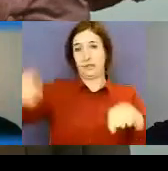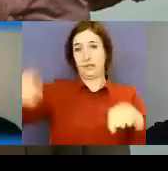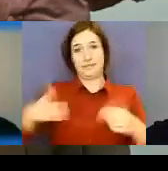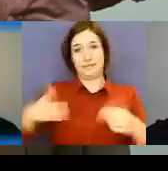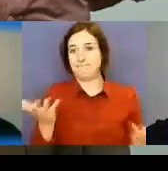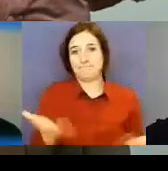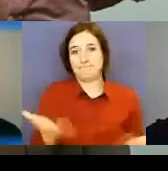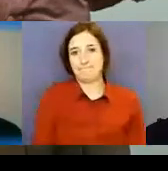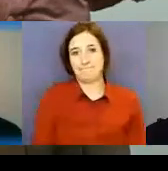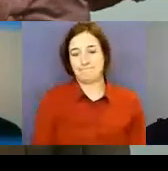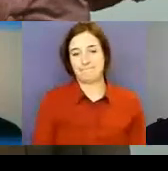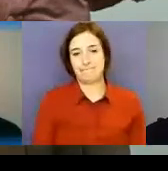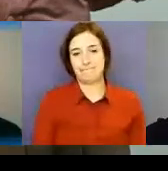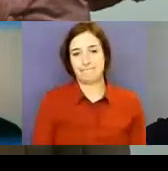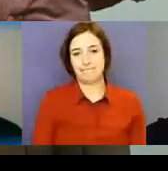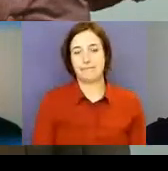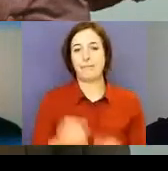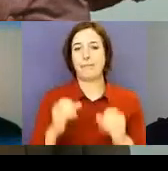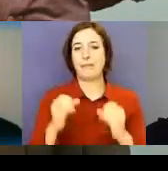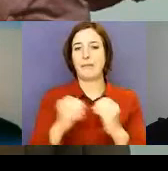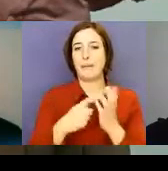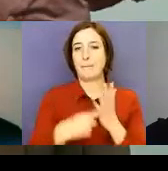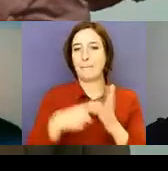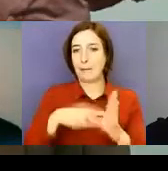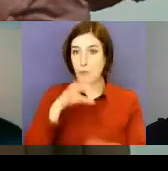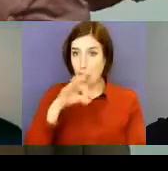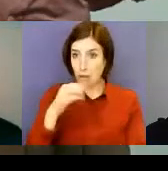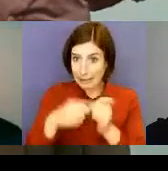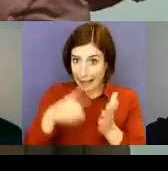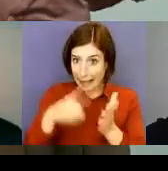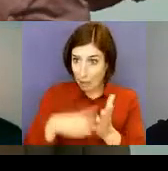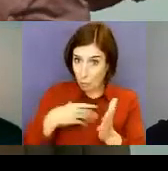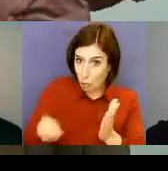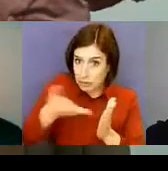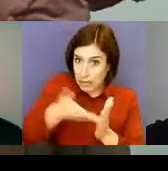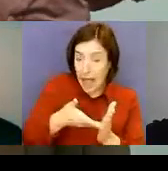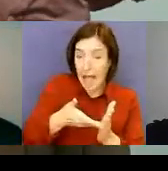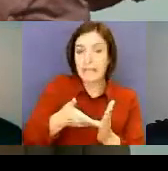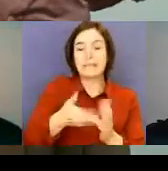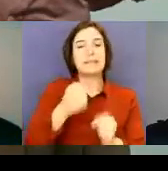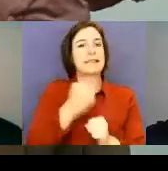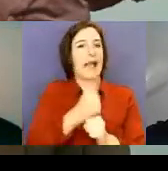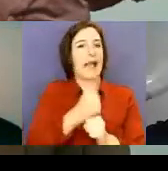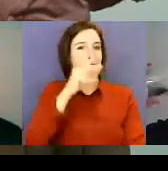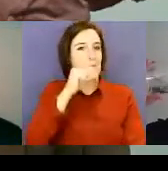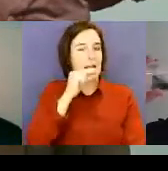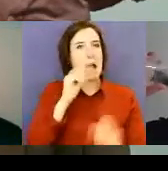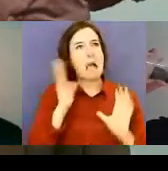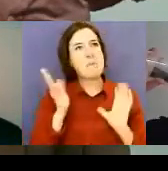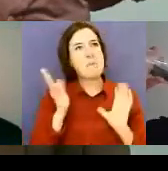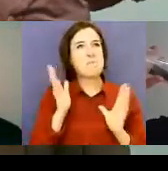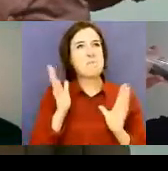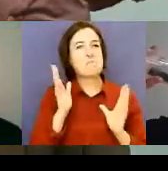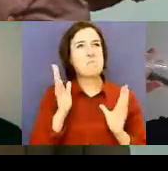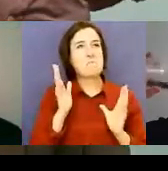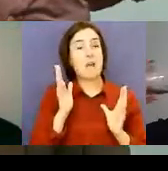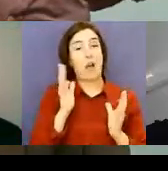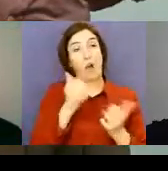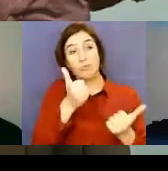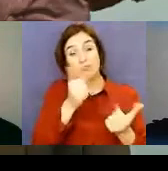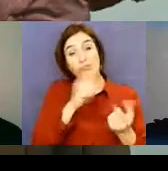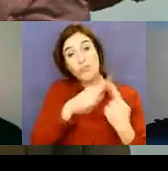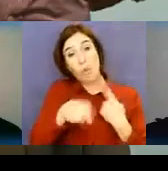that? No, not really. I think that was fairly comprehensive. Just, I suppose, always thinking about the charities, what they